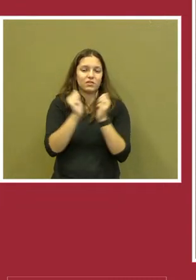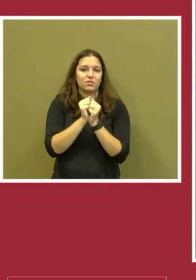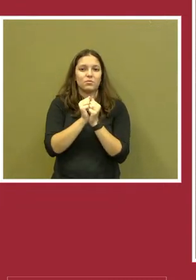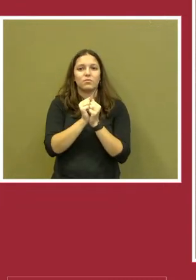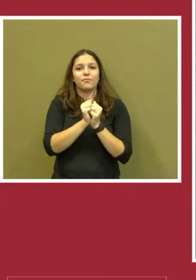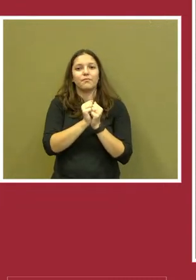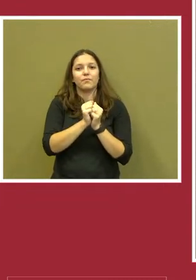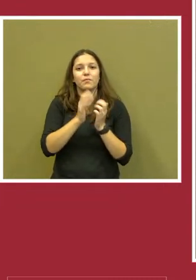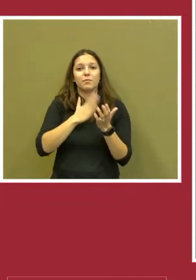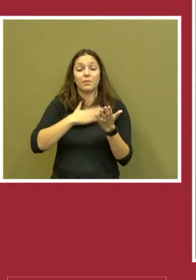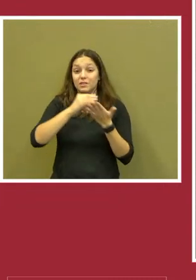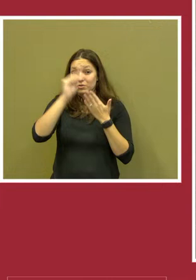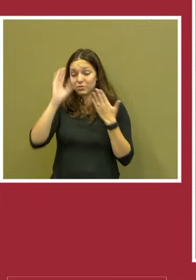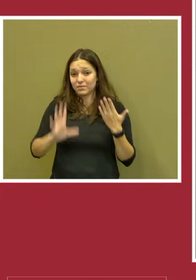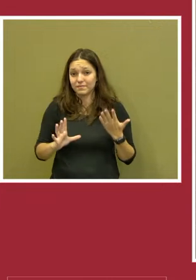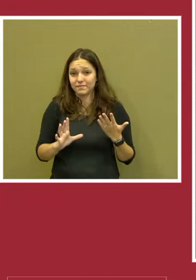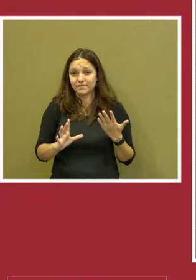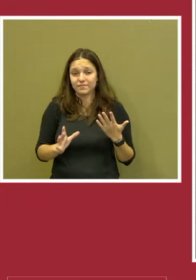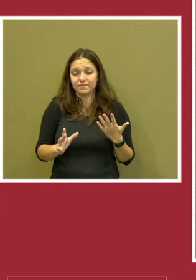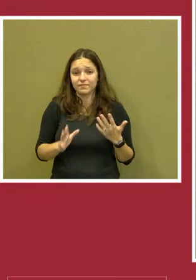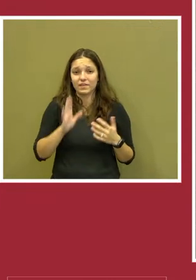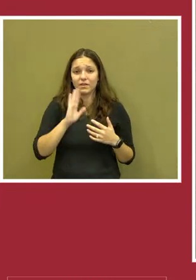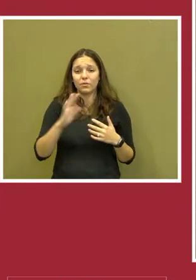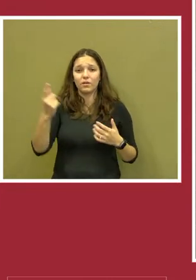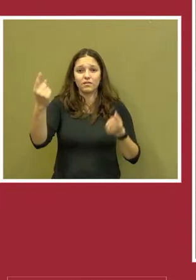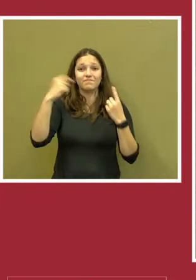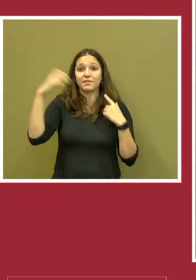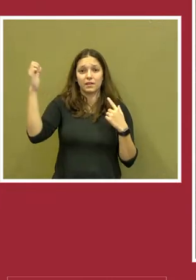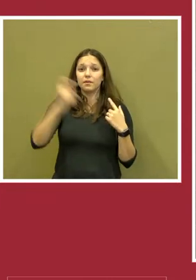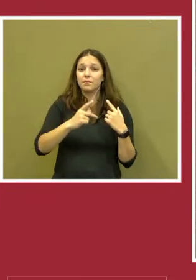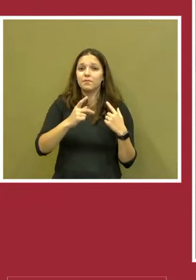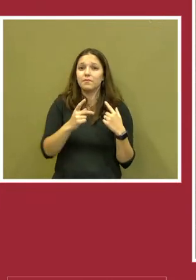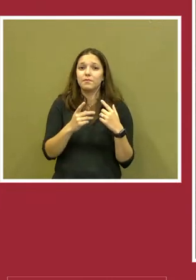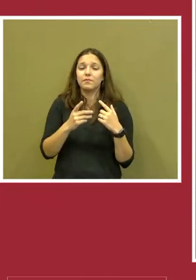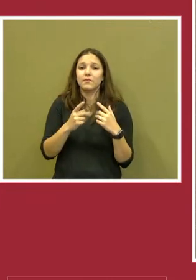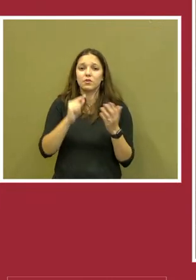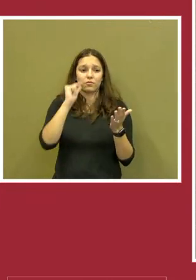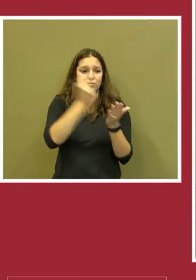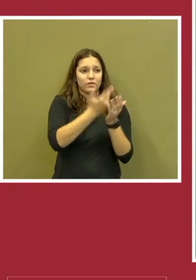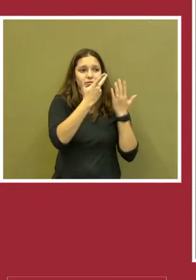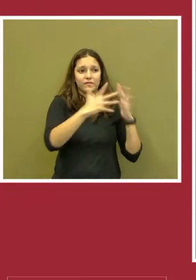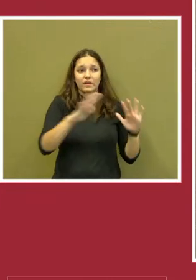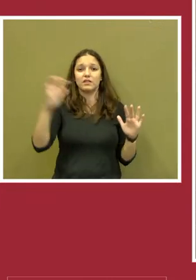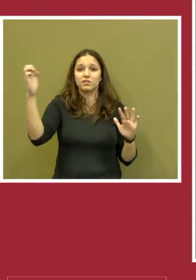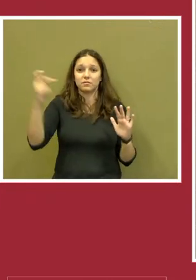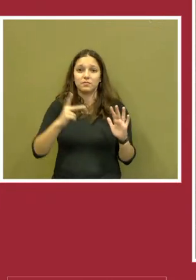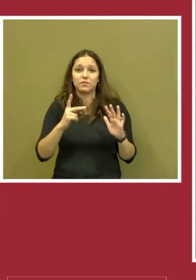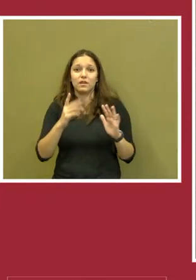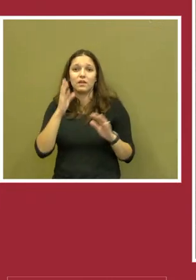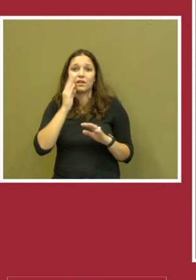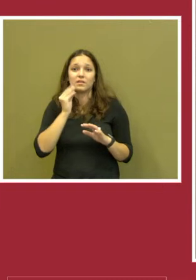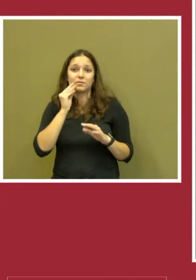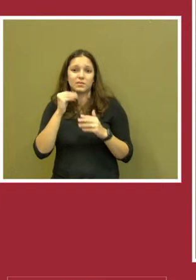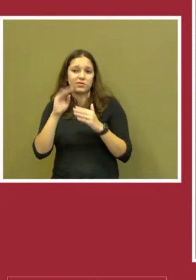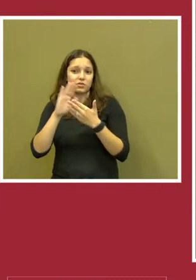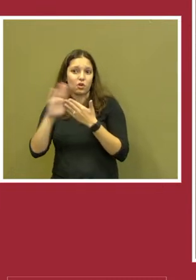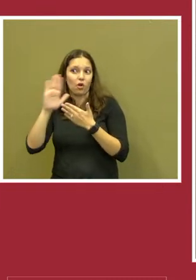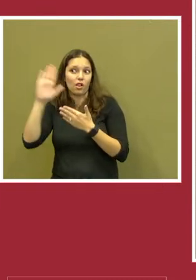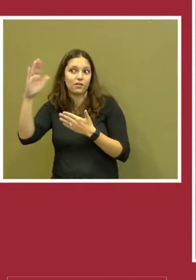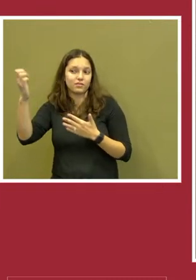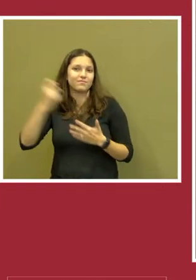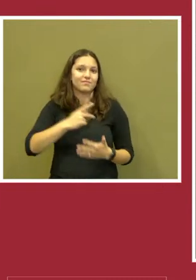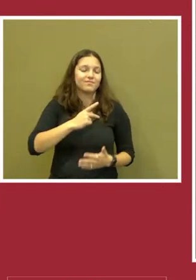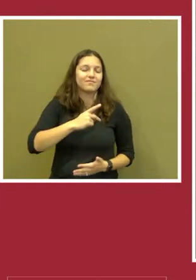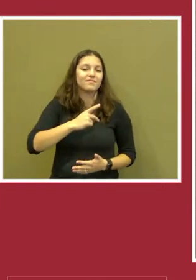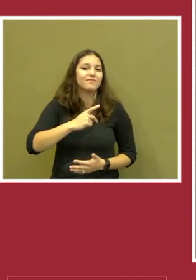talk with my students that will come back after they've graduated and have had some experience in college.